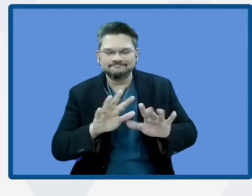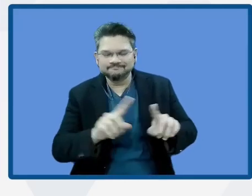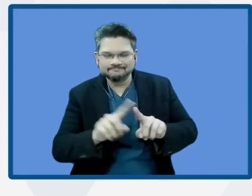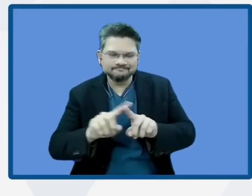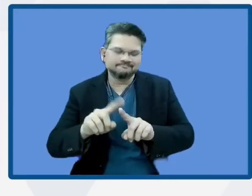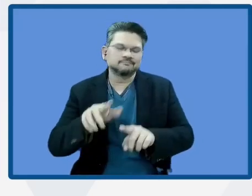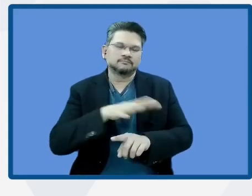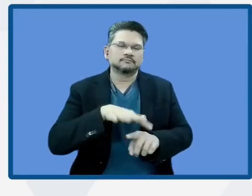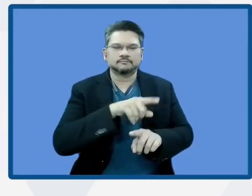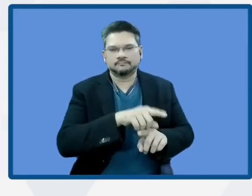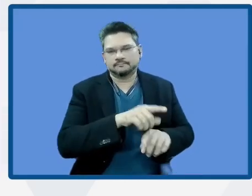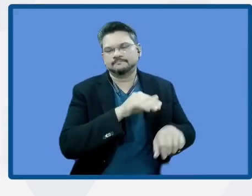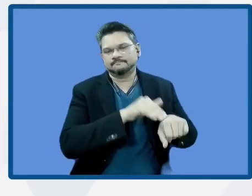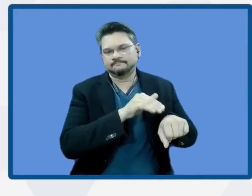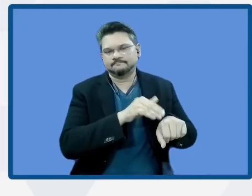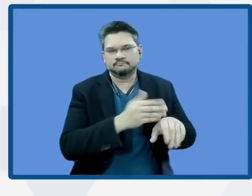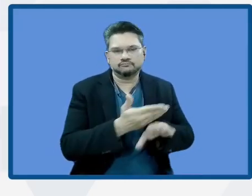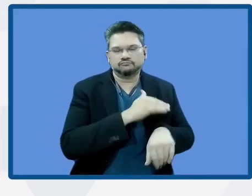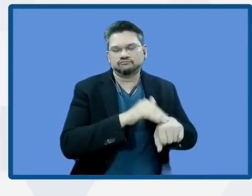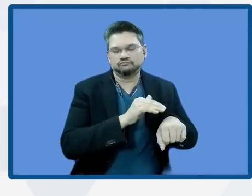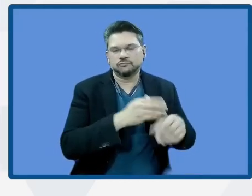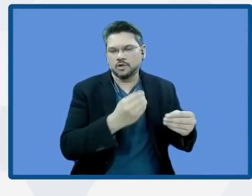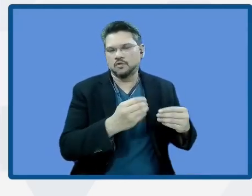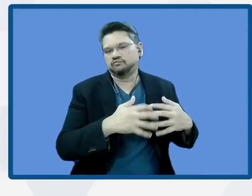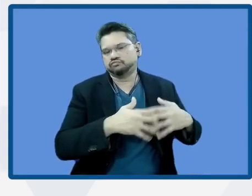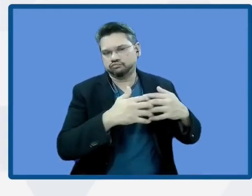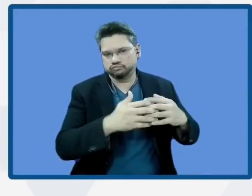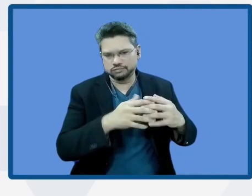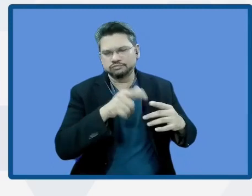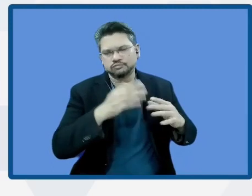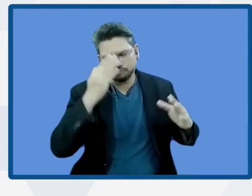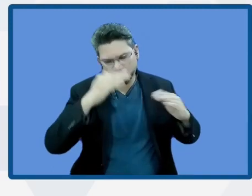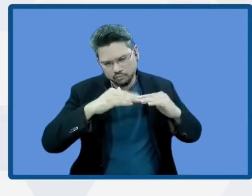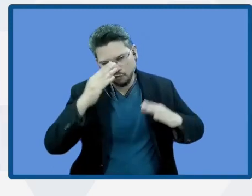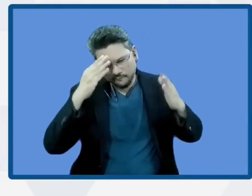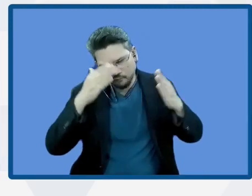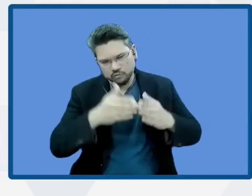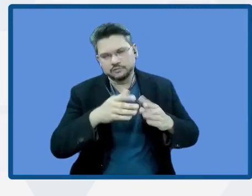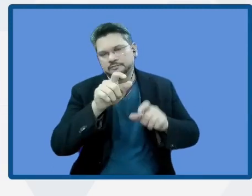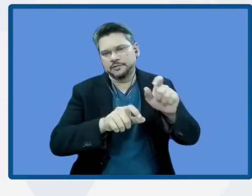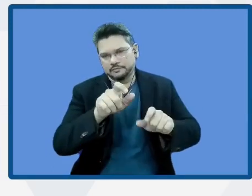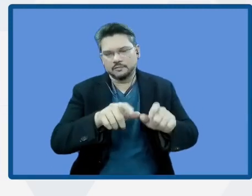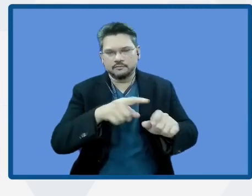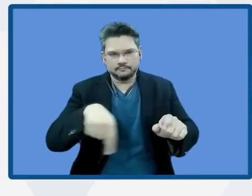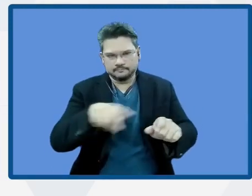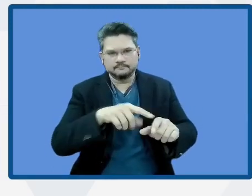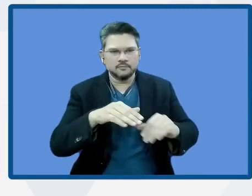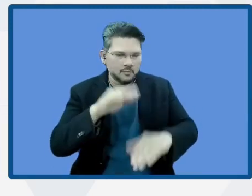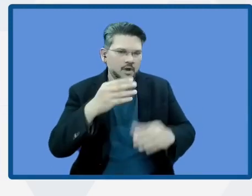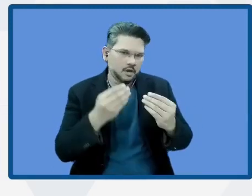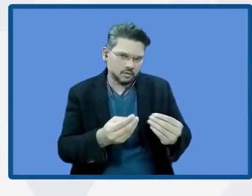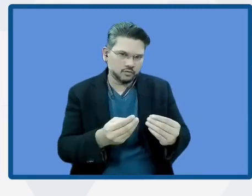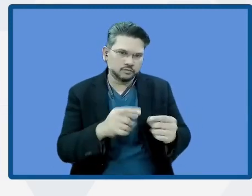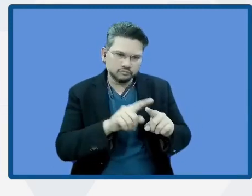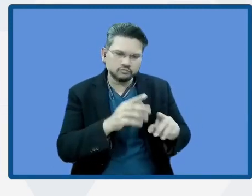on people with the understanding of the technological and mechanical part of early warning systems and the role